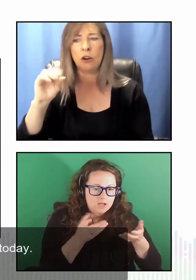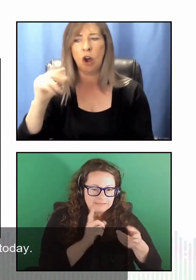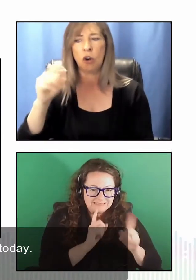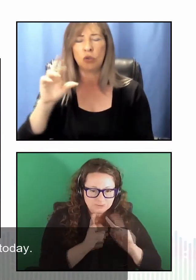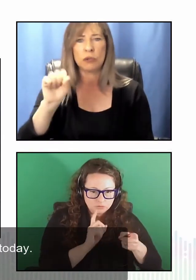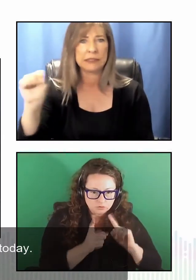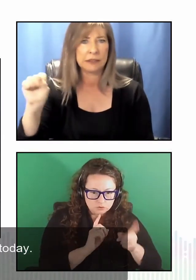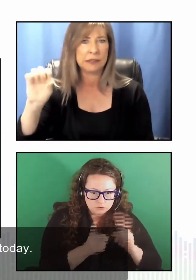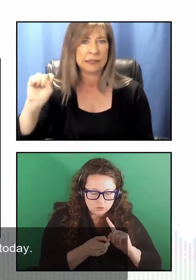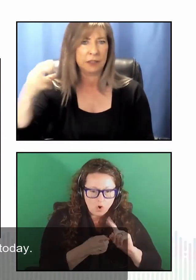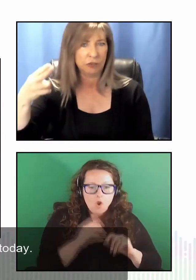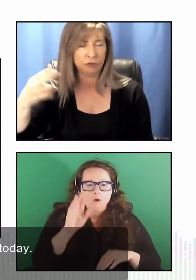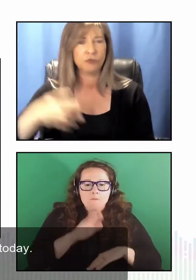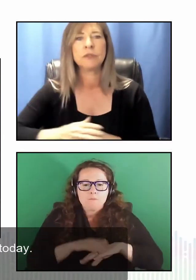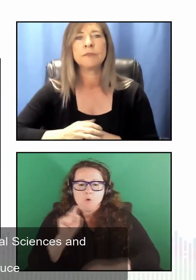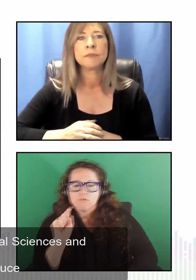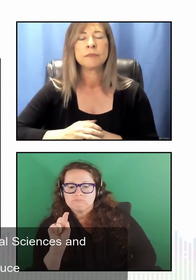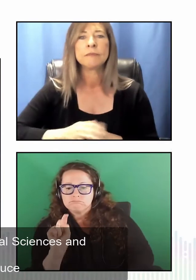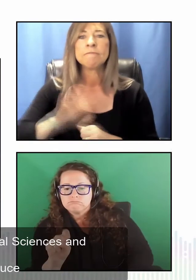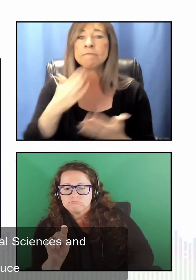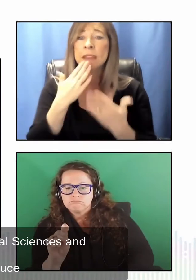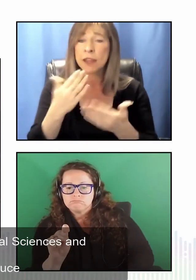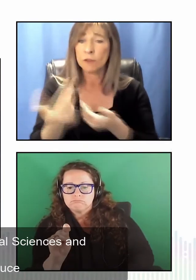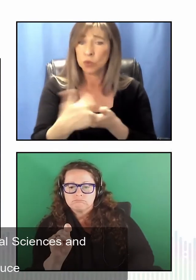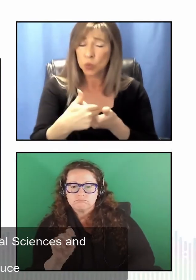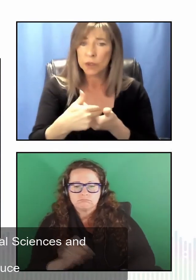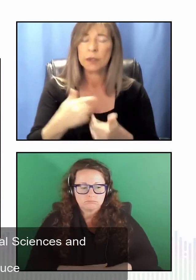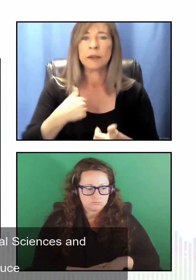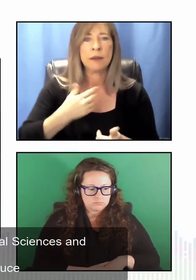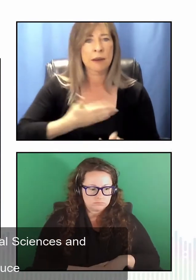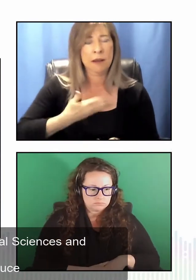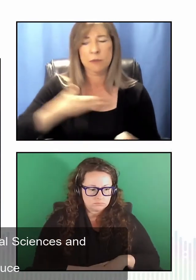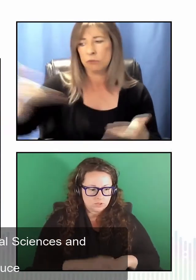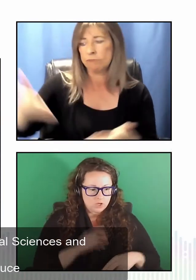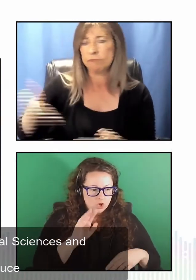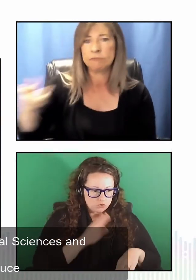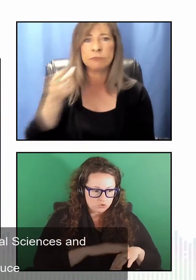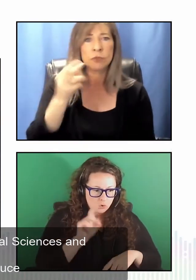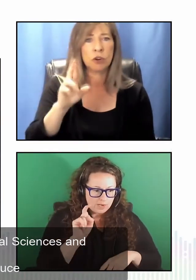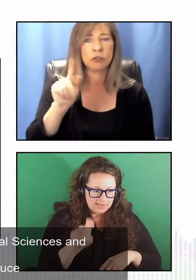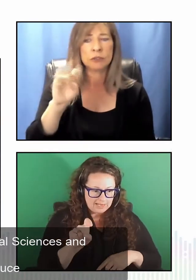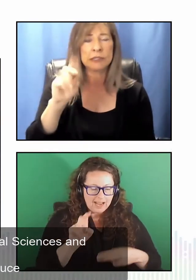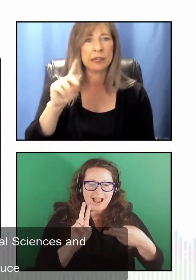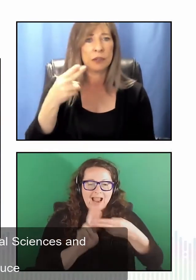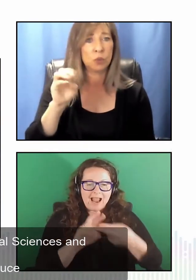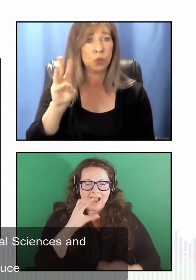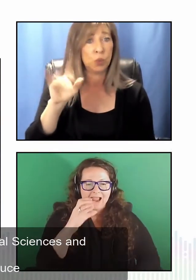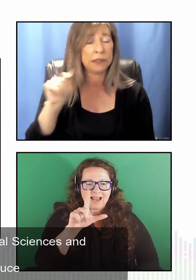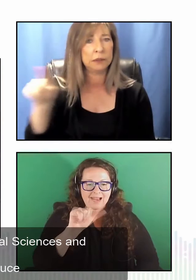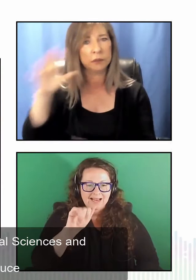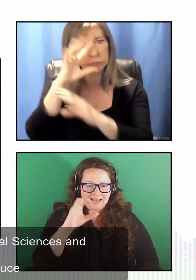Thank you for joining us today. It is now my pleasure to present Dr. Ted Hewitt, President of the Social Sciences and Humanities